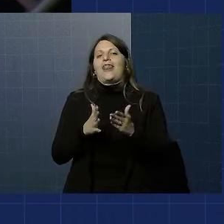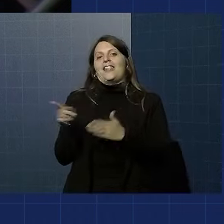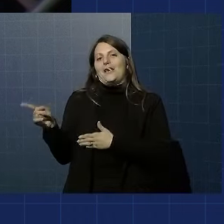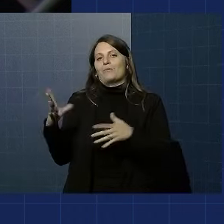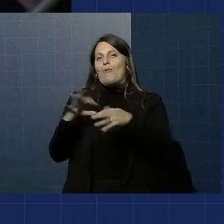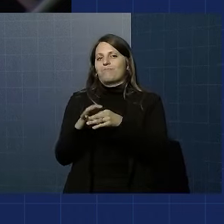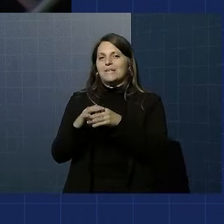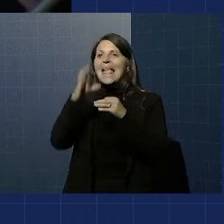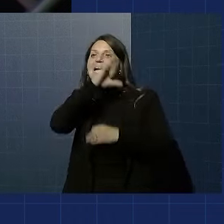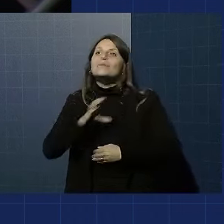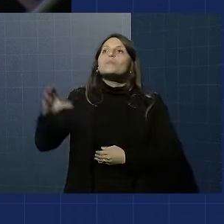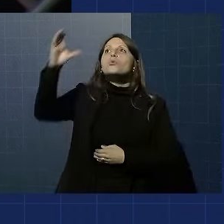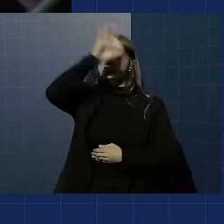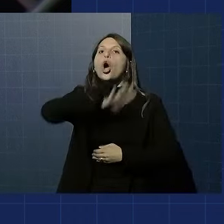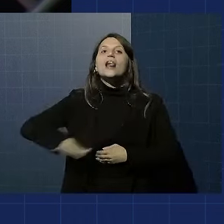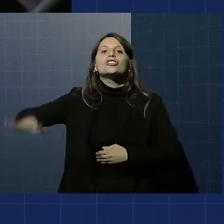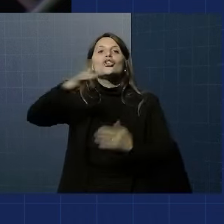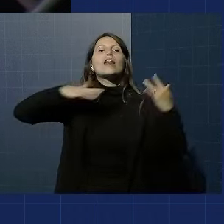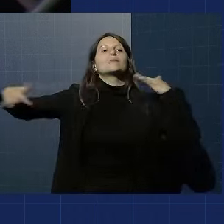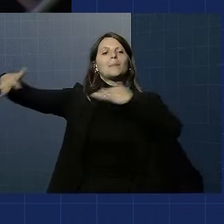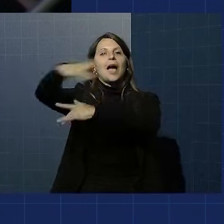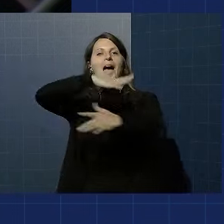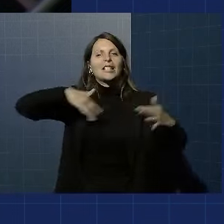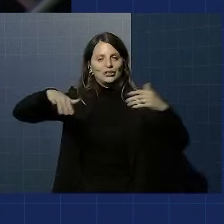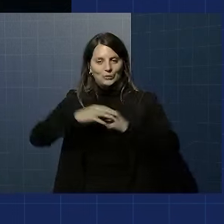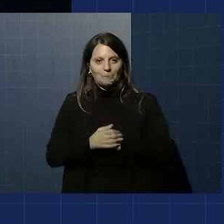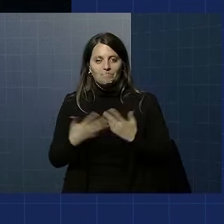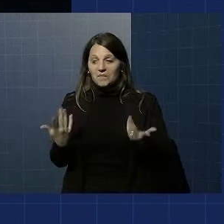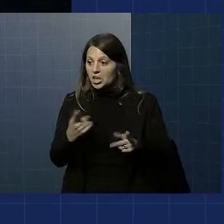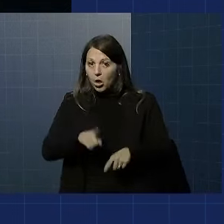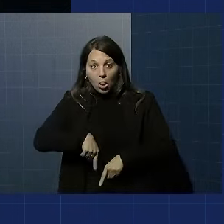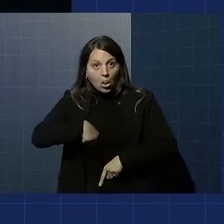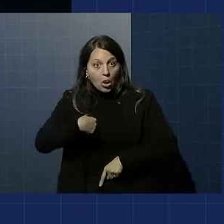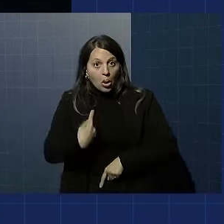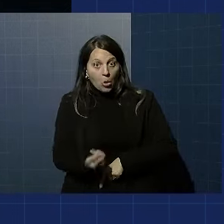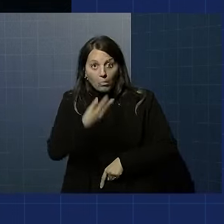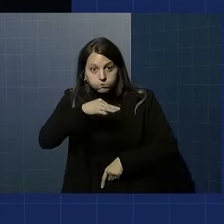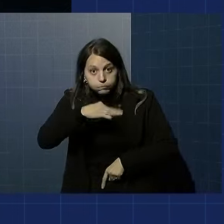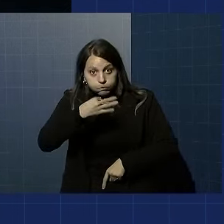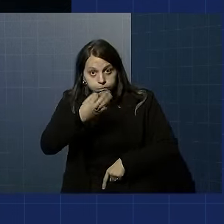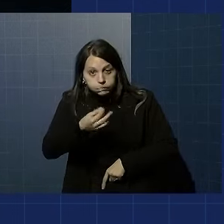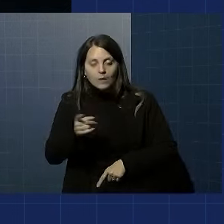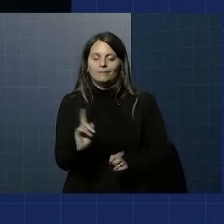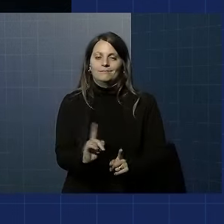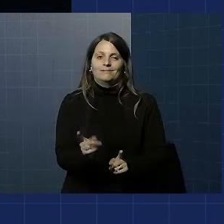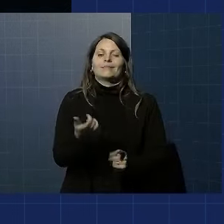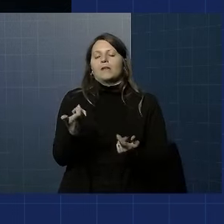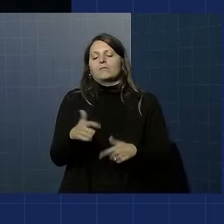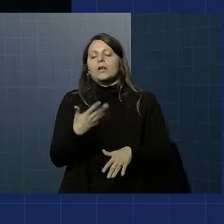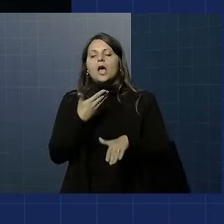dello spazio e missioni nello spazio. Io non mi dilungo oltre, anche perché abbiamo un po' iniziato in ritardo a